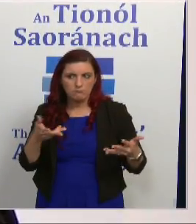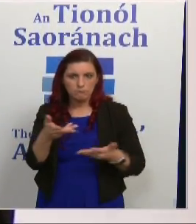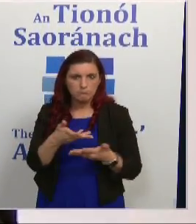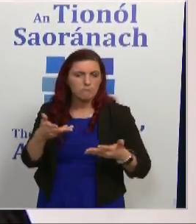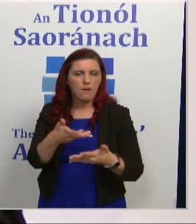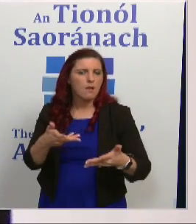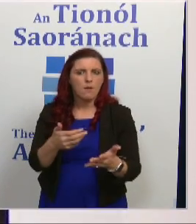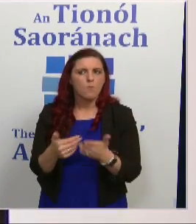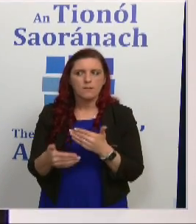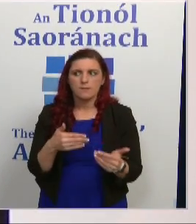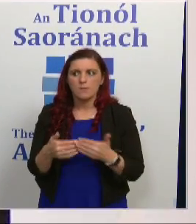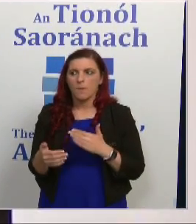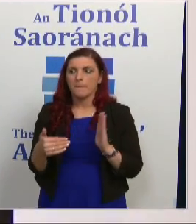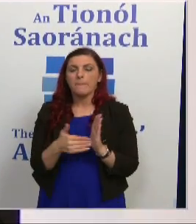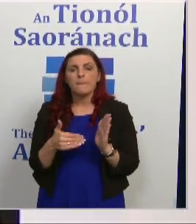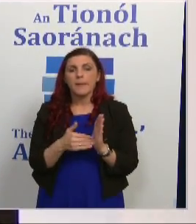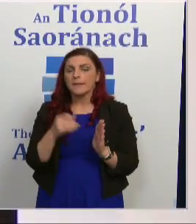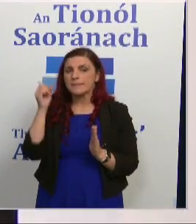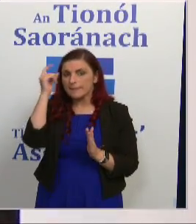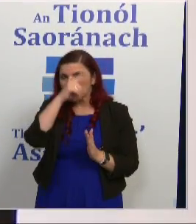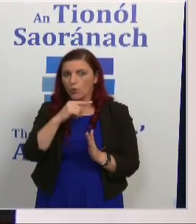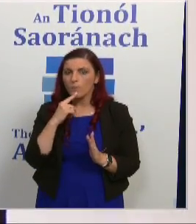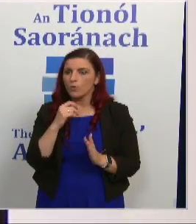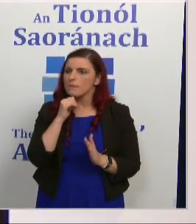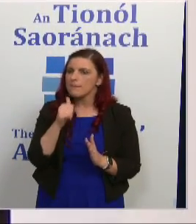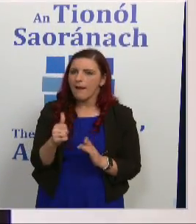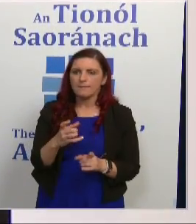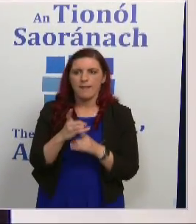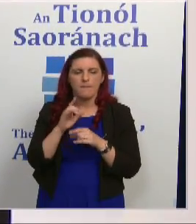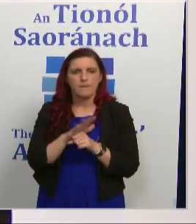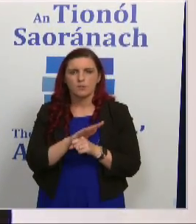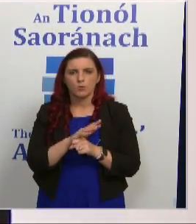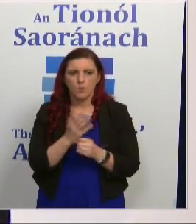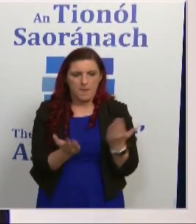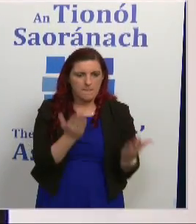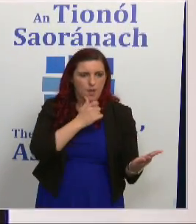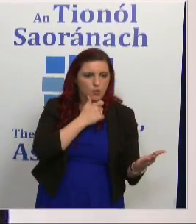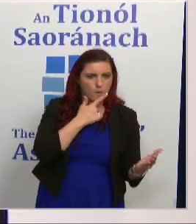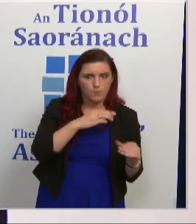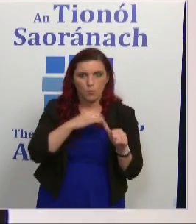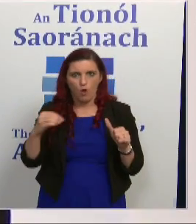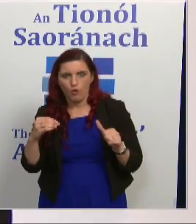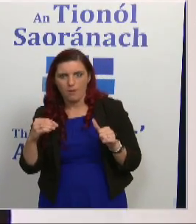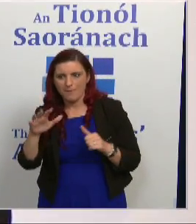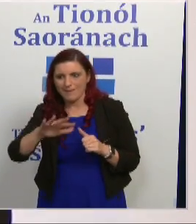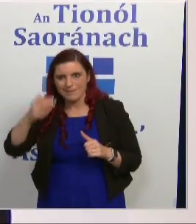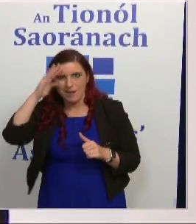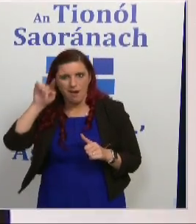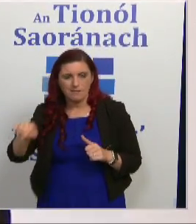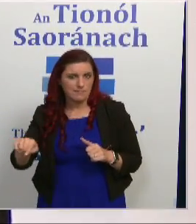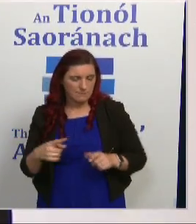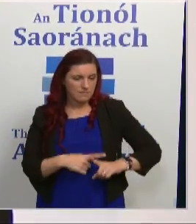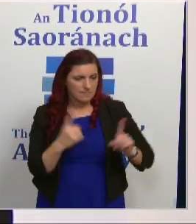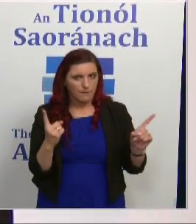to bear in mind, it's difficult, but it's probably not helpful to compare Dublin to other cities on the island. It is different, it